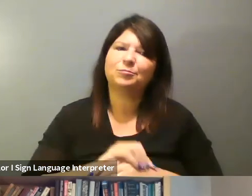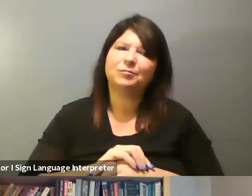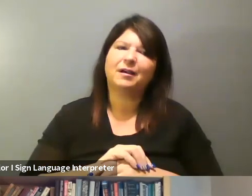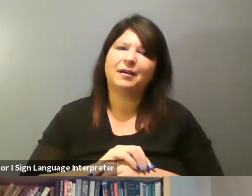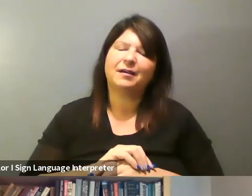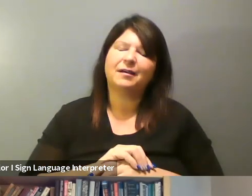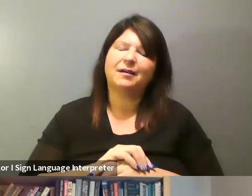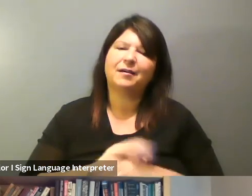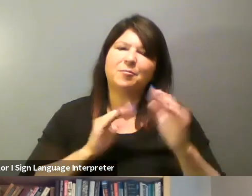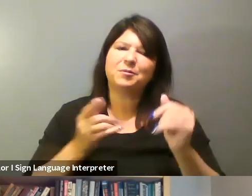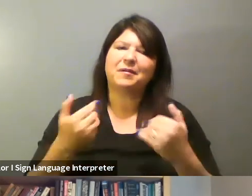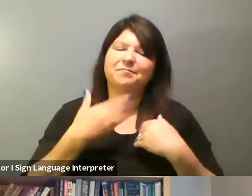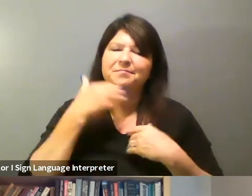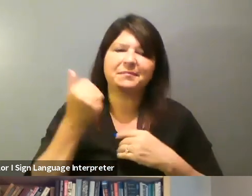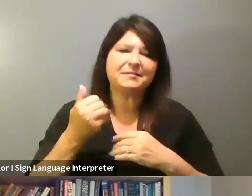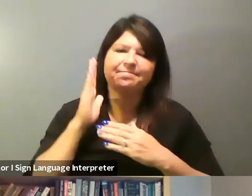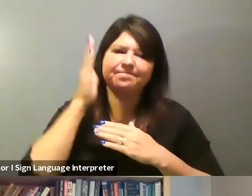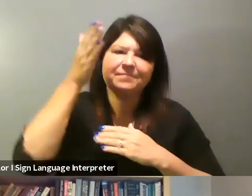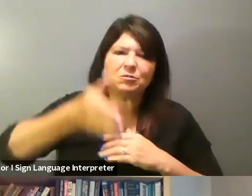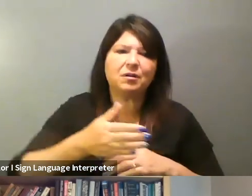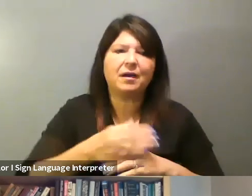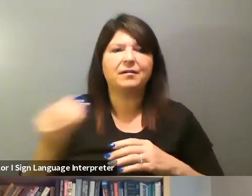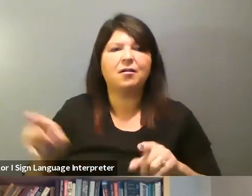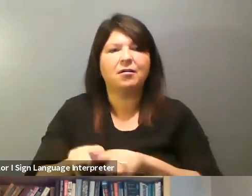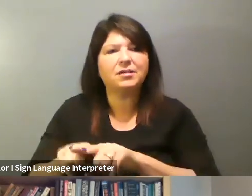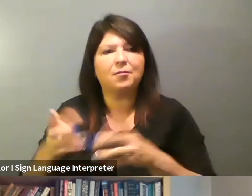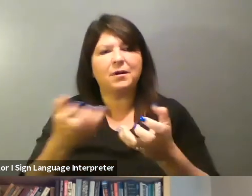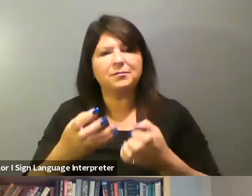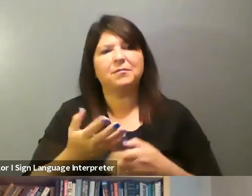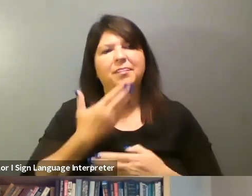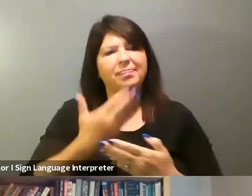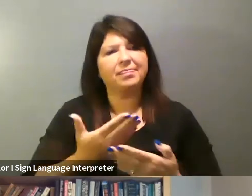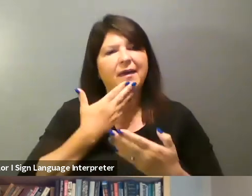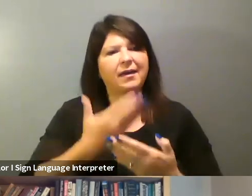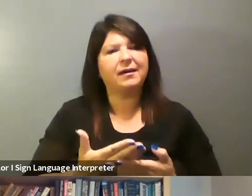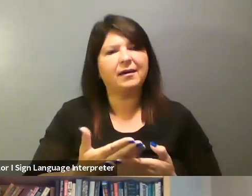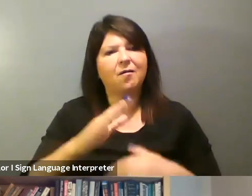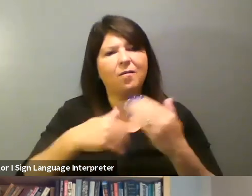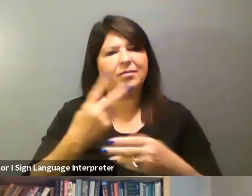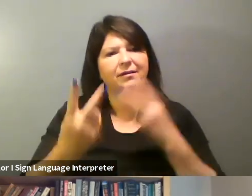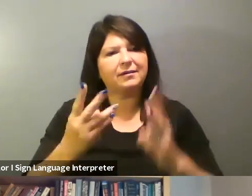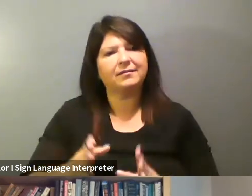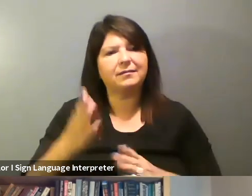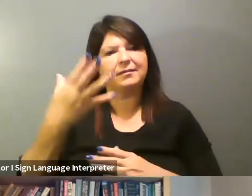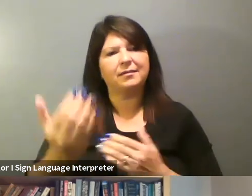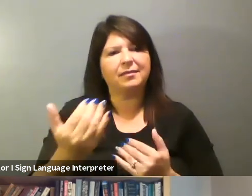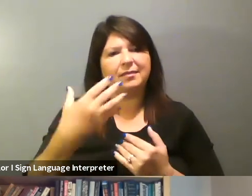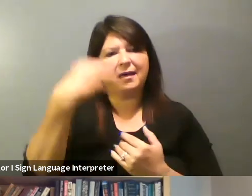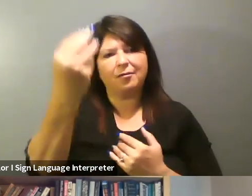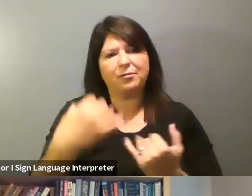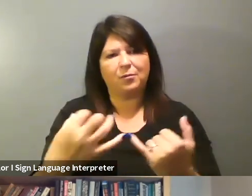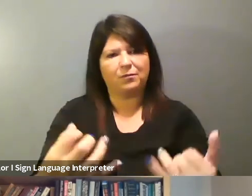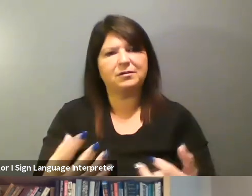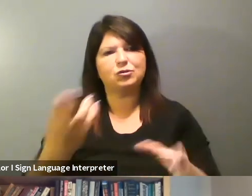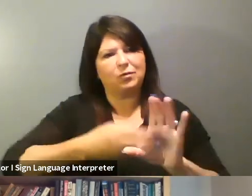best. And I just want to thank our guests and our audience today for joining us for this important conversation. For more